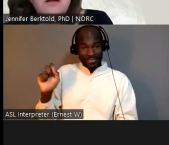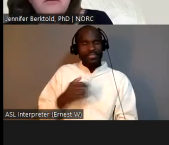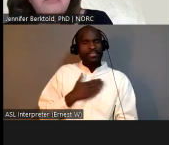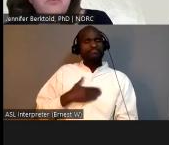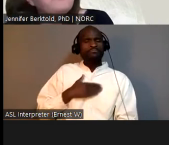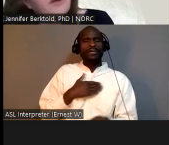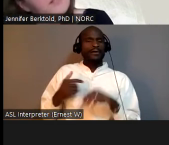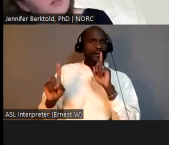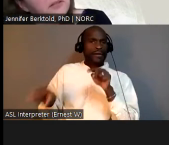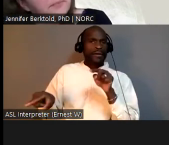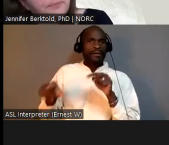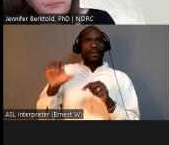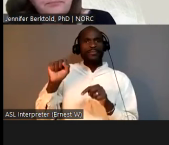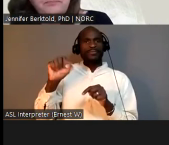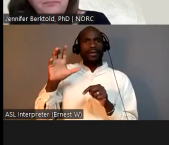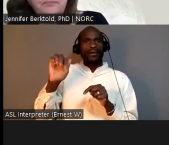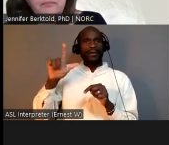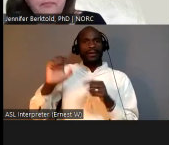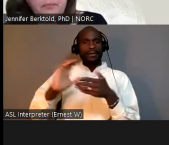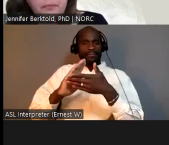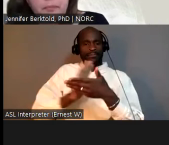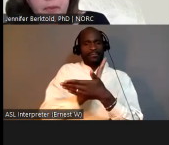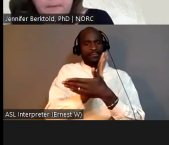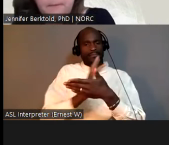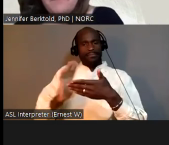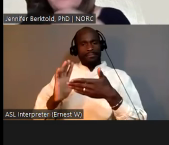scale of 1 to 5 stars.